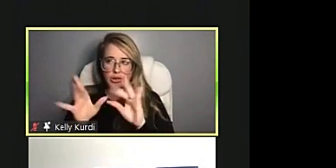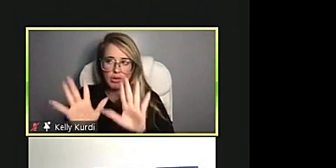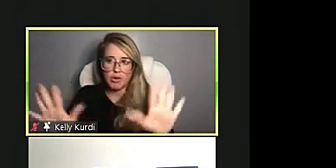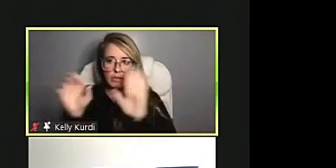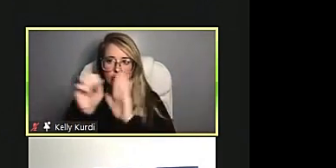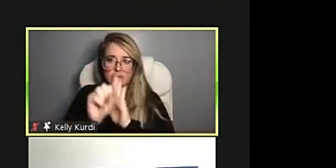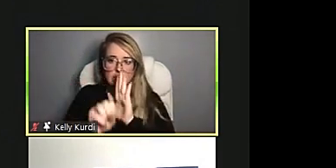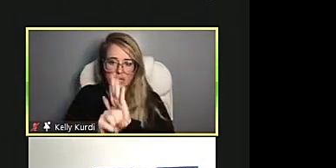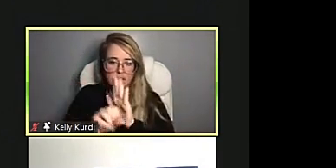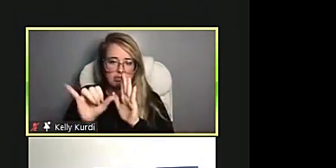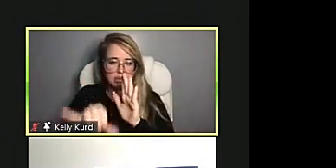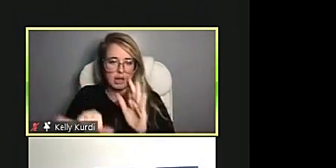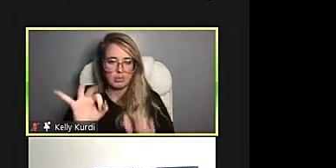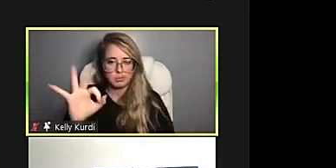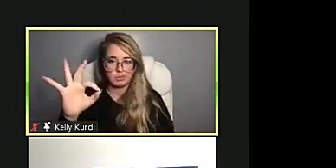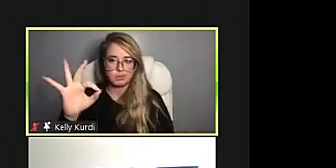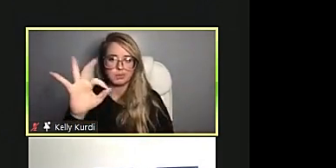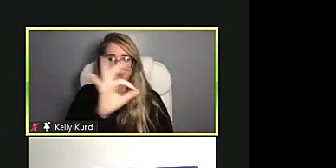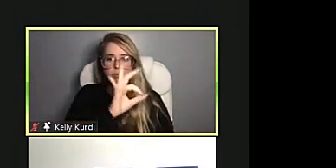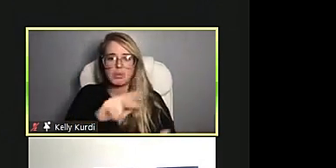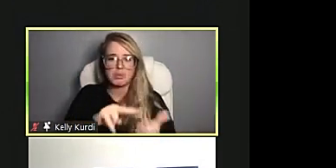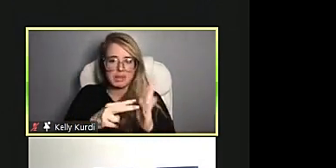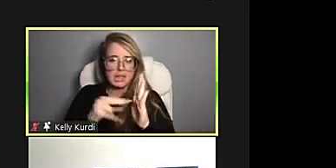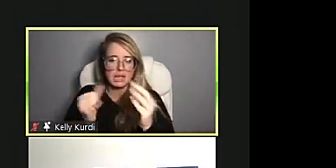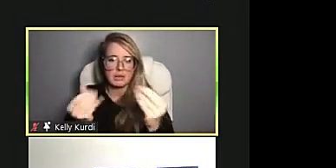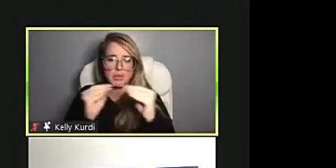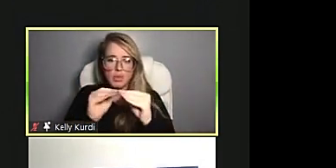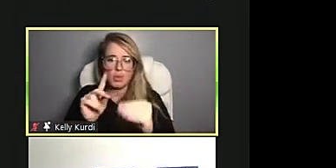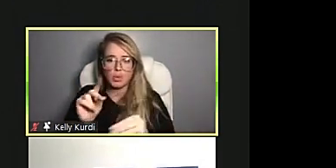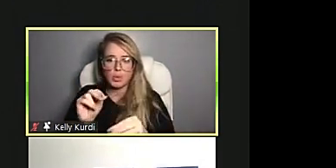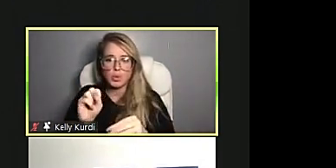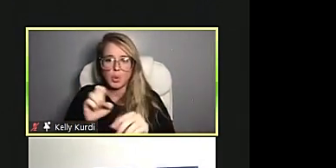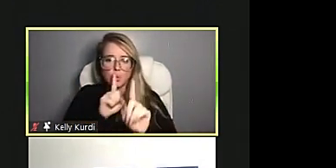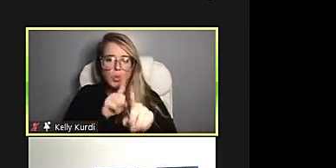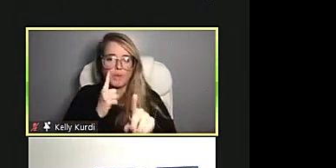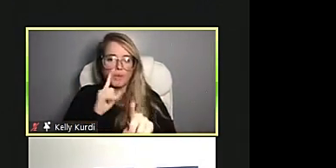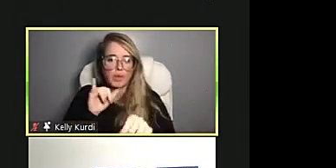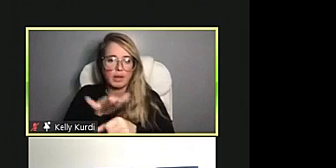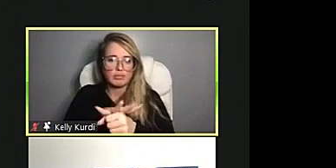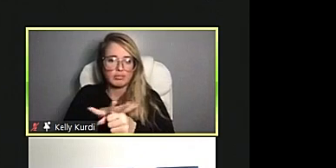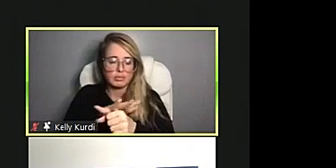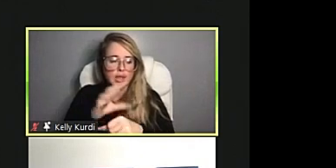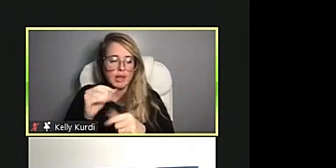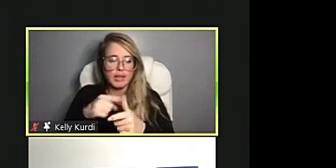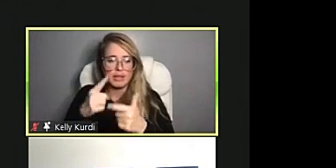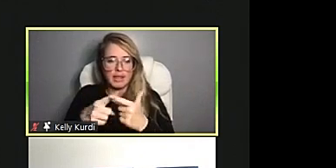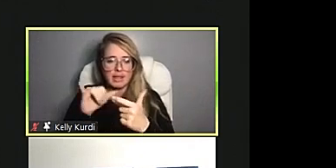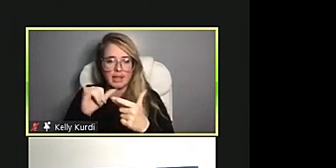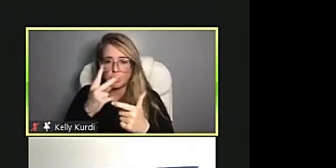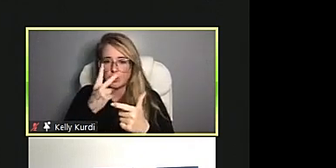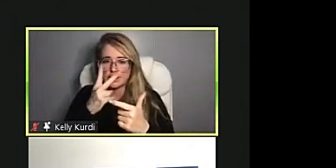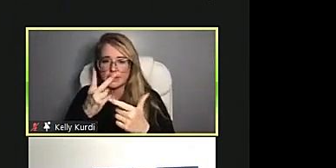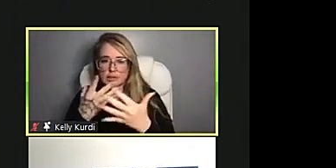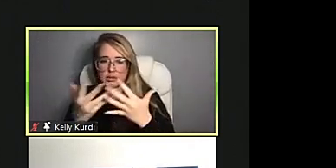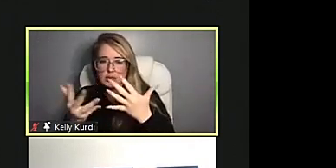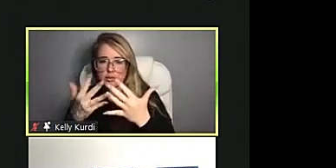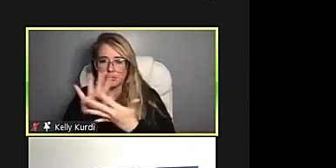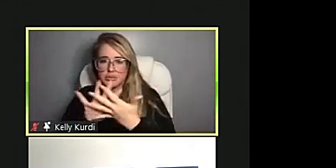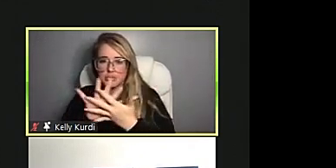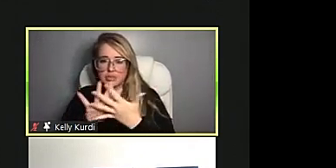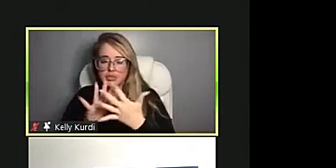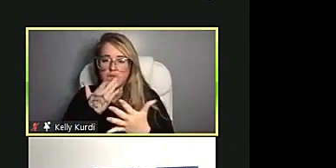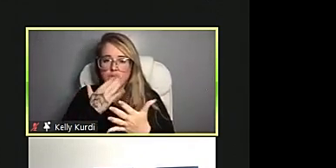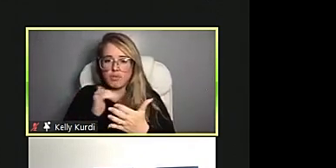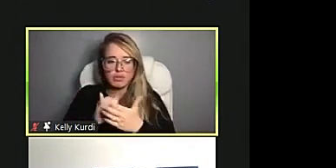bigger that circle, the more doses that have been ordered for that particular county. And then the gradient shading that you see just kind of